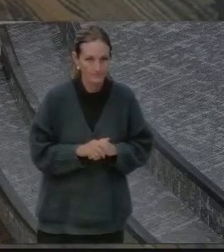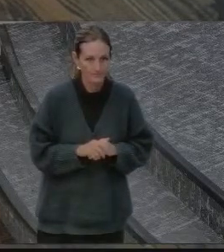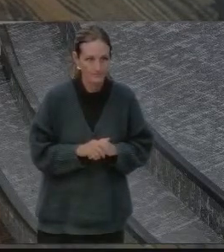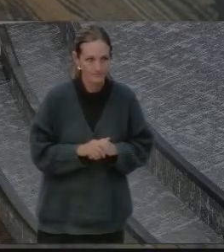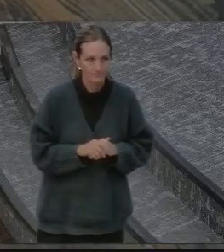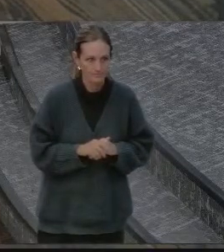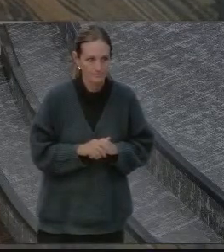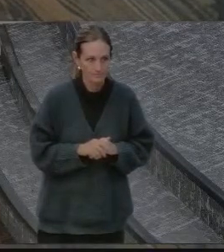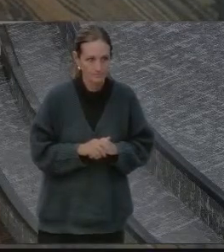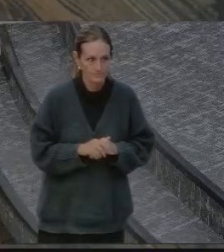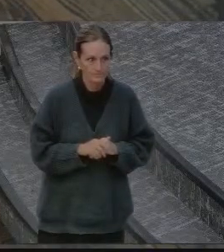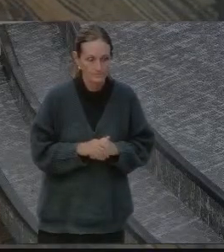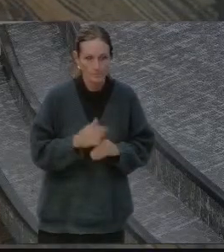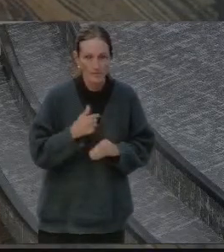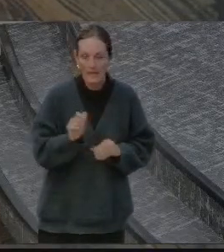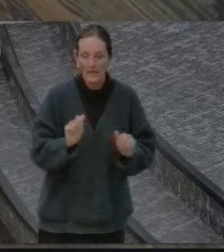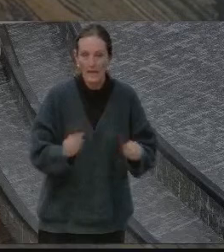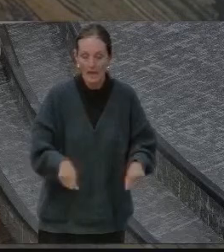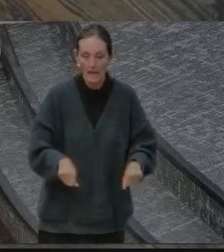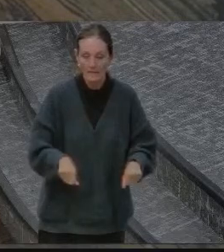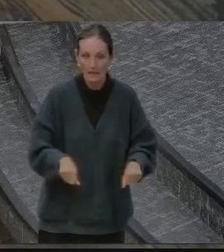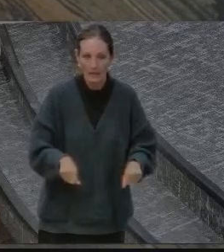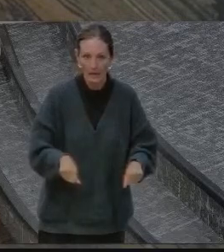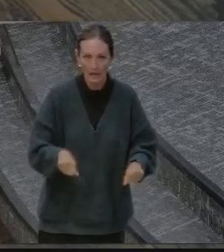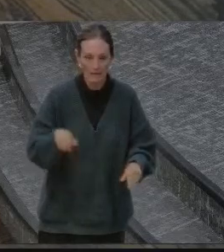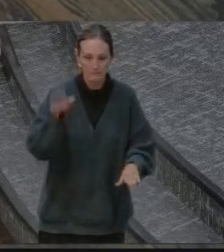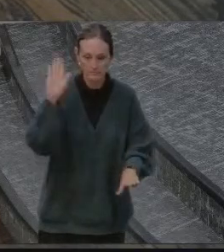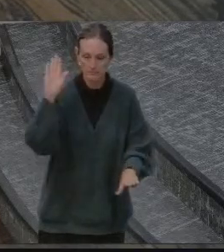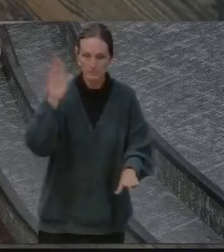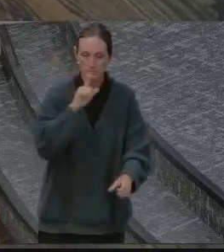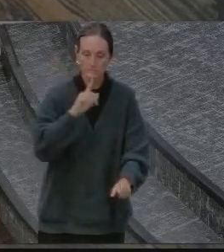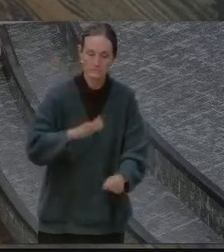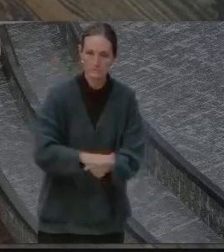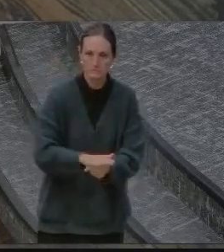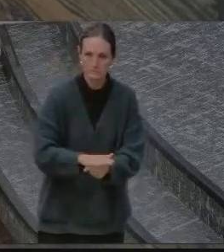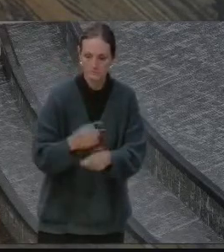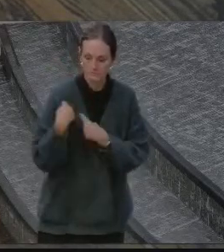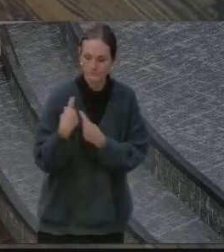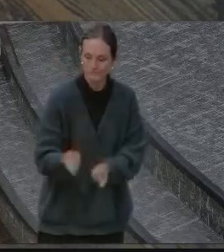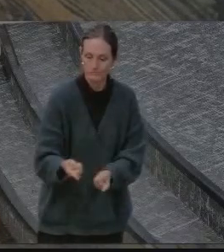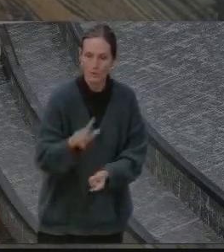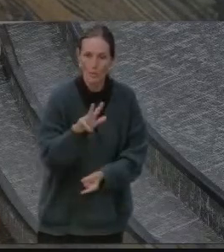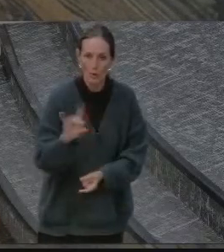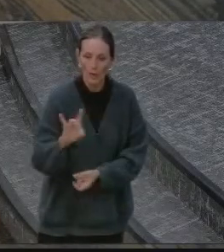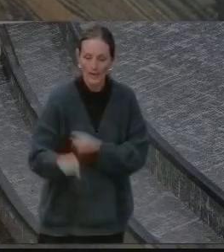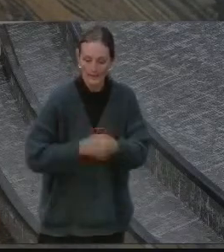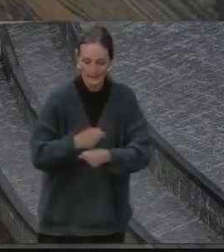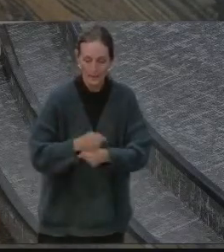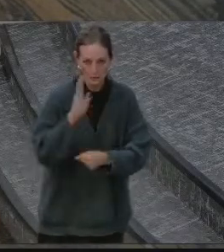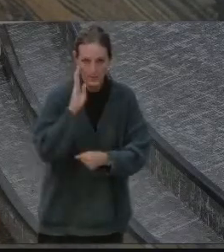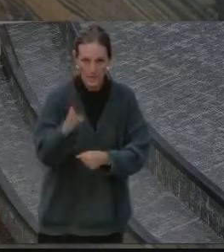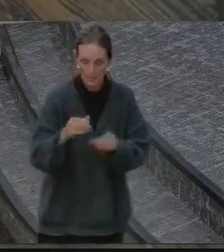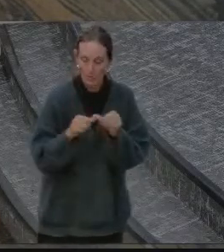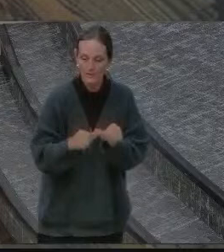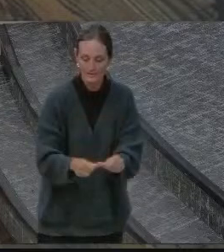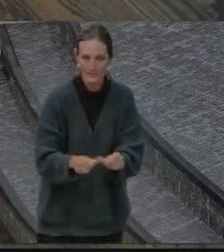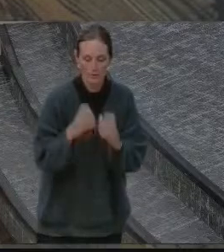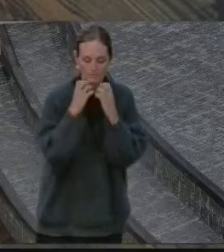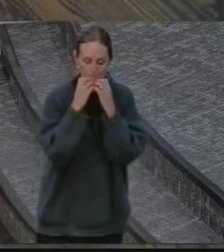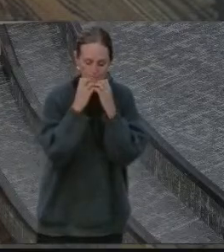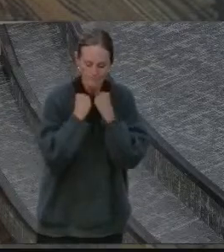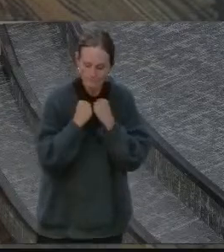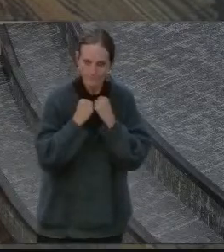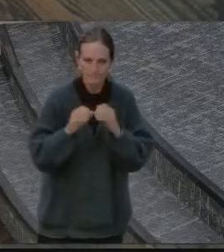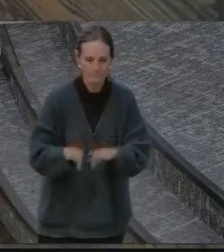I raised my right hand for 38 years, and I'm going to continue to do it. Those precious cargoes, and I talk about